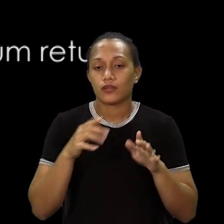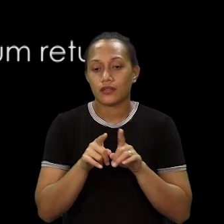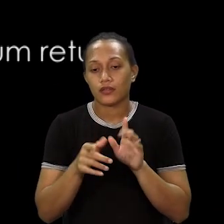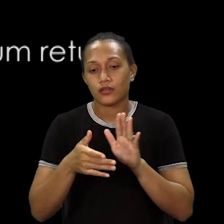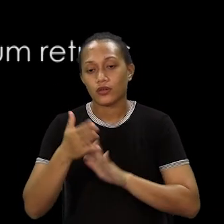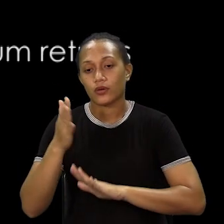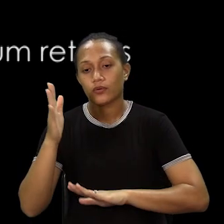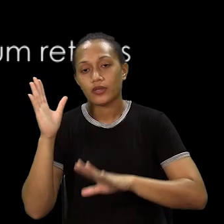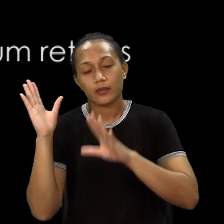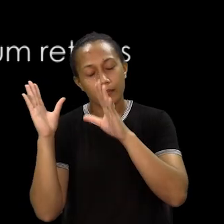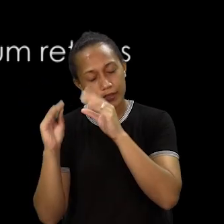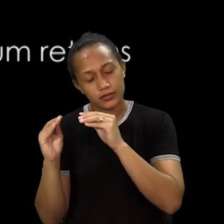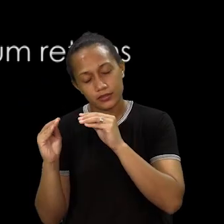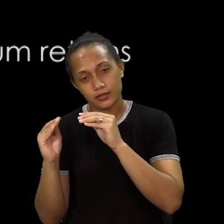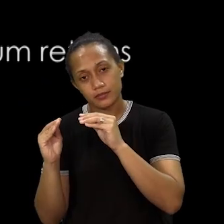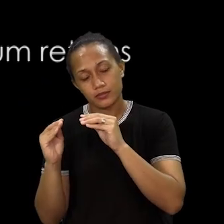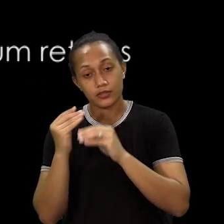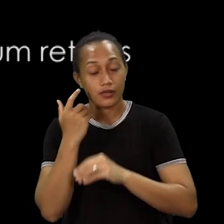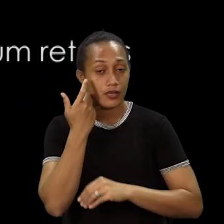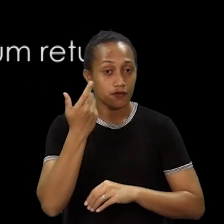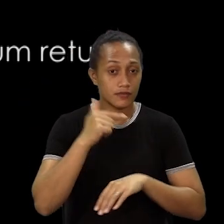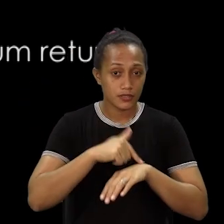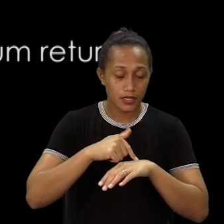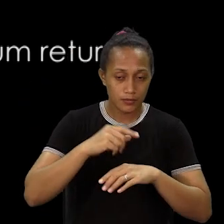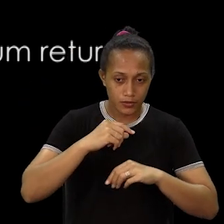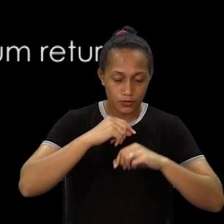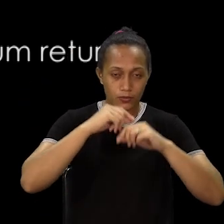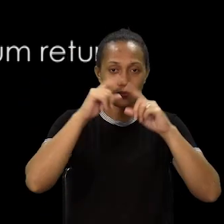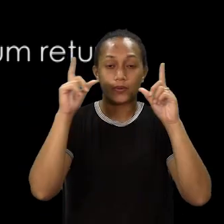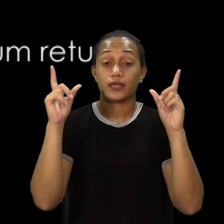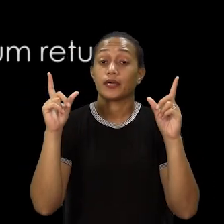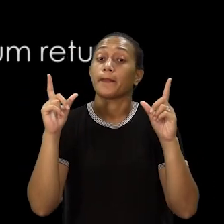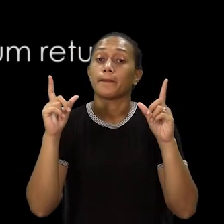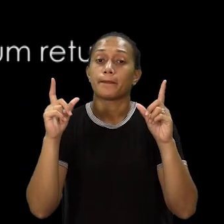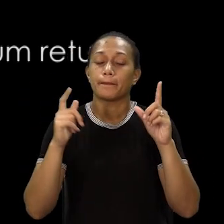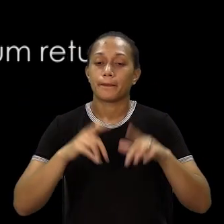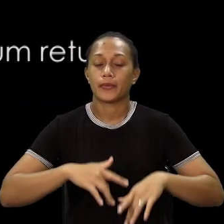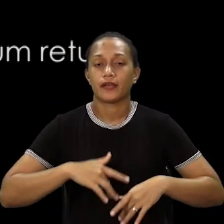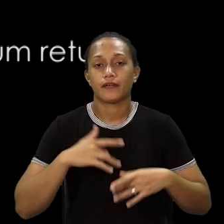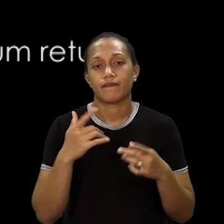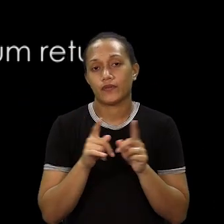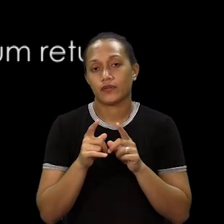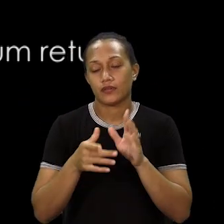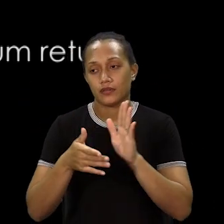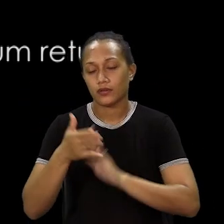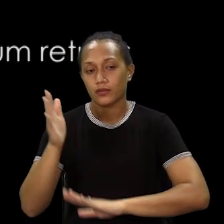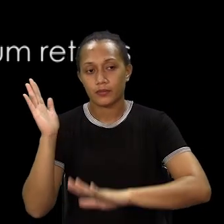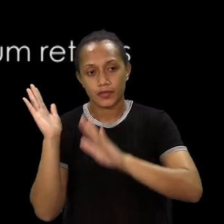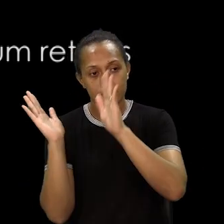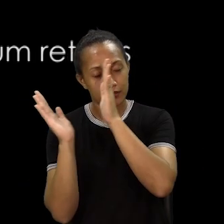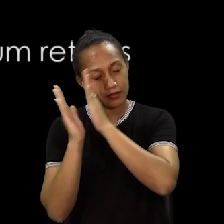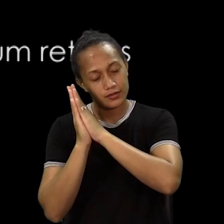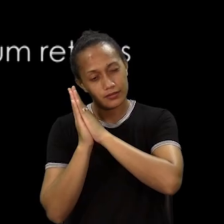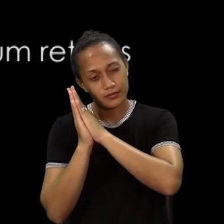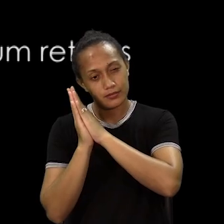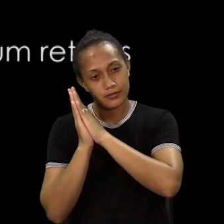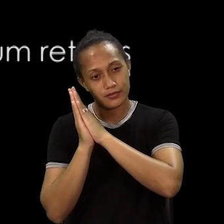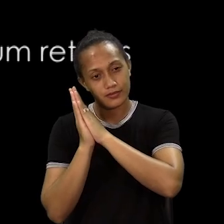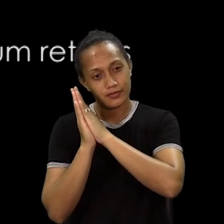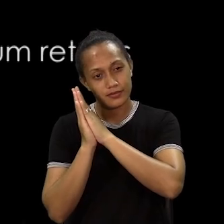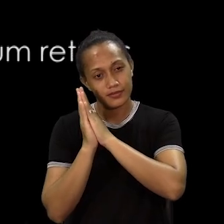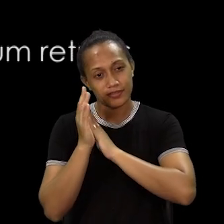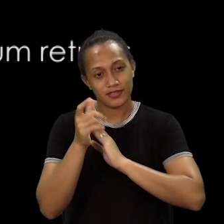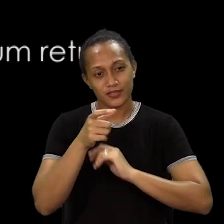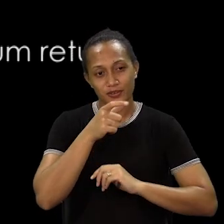up, I feel like going back to sleep. Every time I wake up, I feel like going back